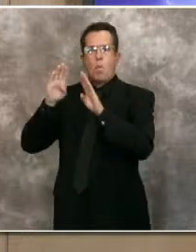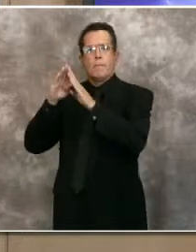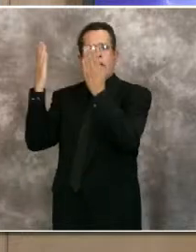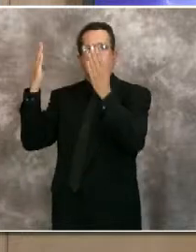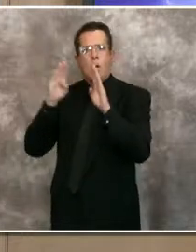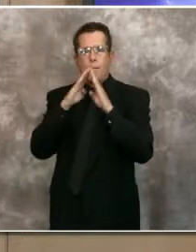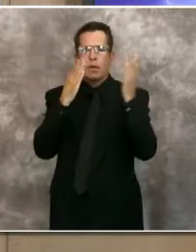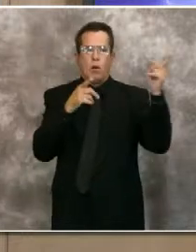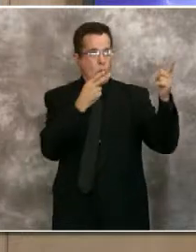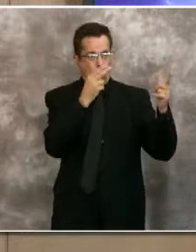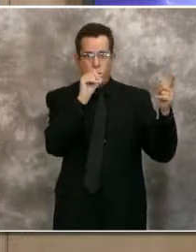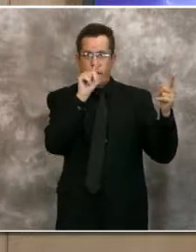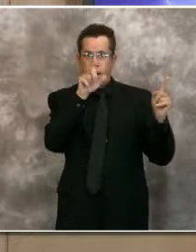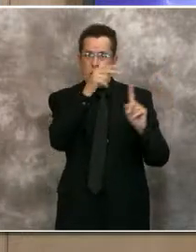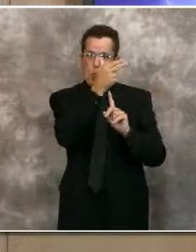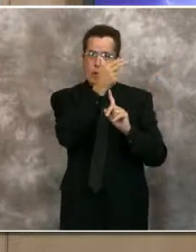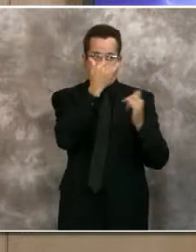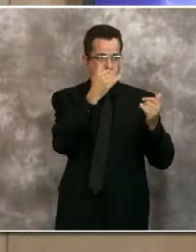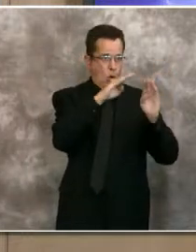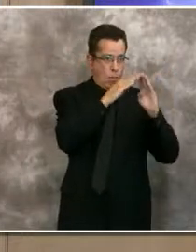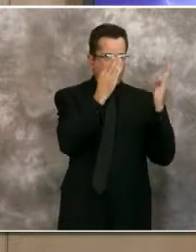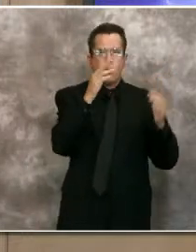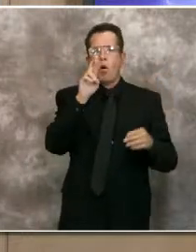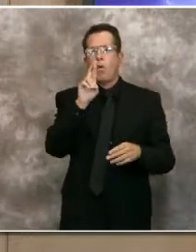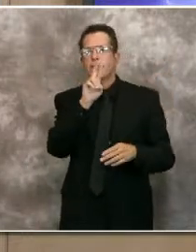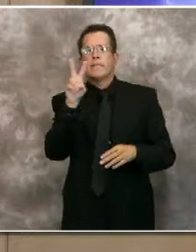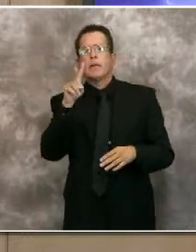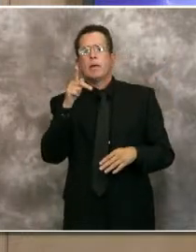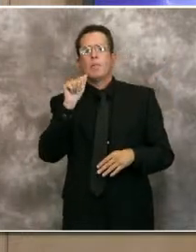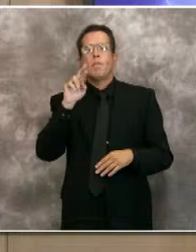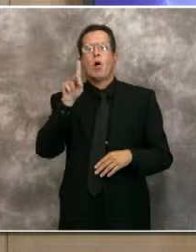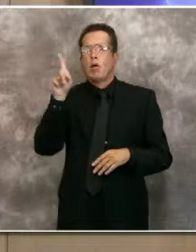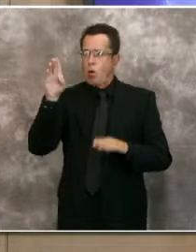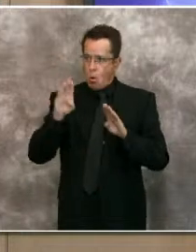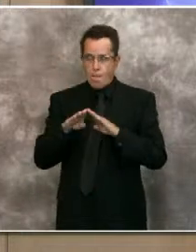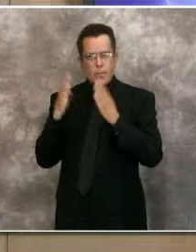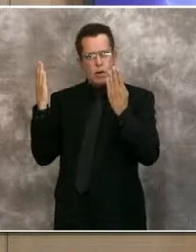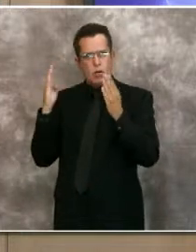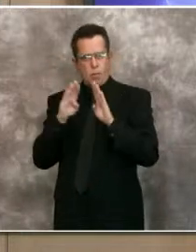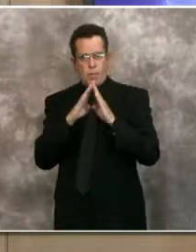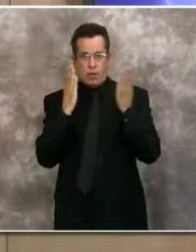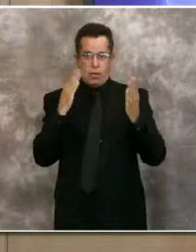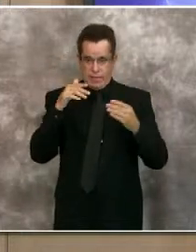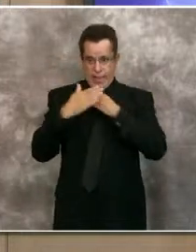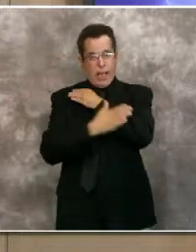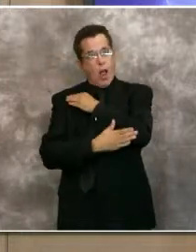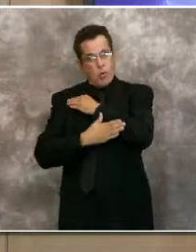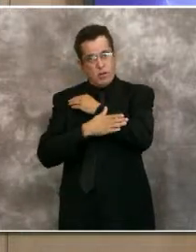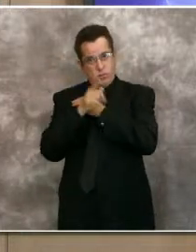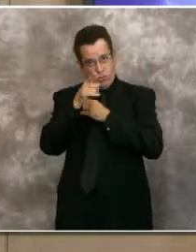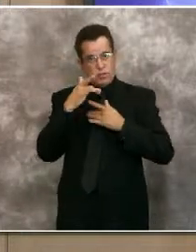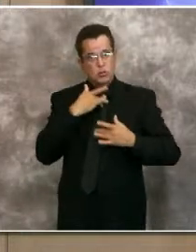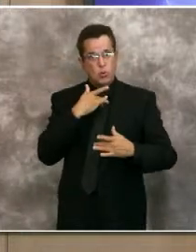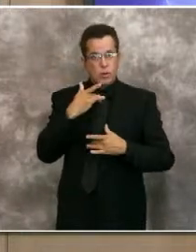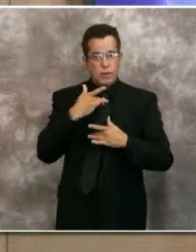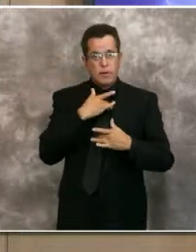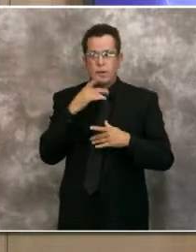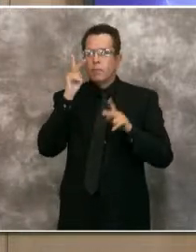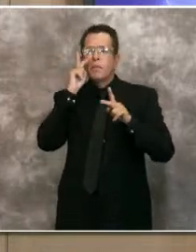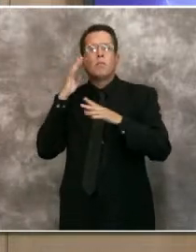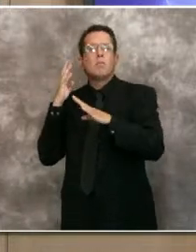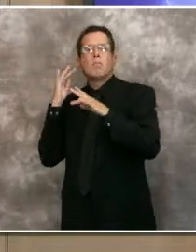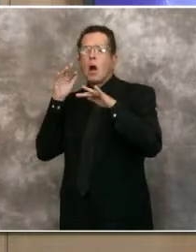with hotels and campgrounds and RV parks in San Diego County, are you concerned about the influx of